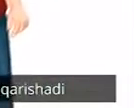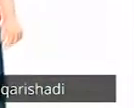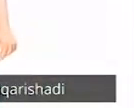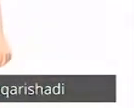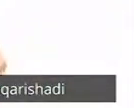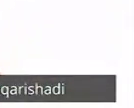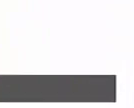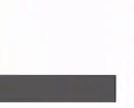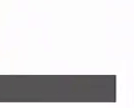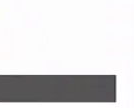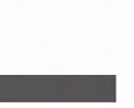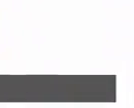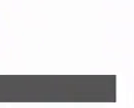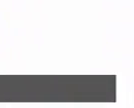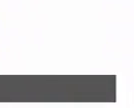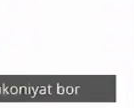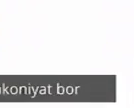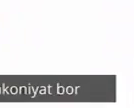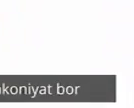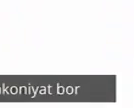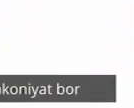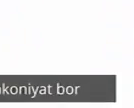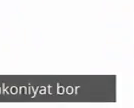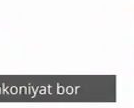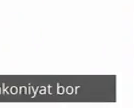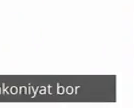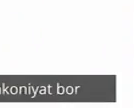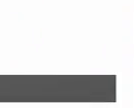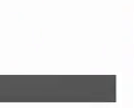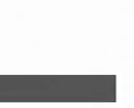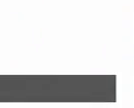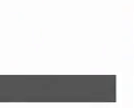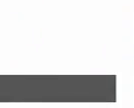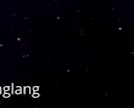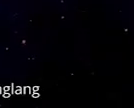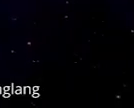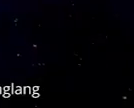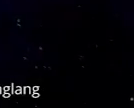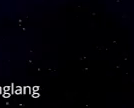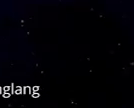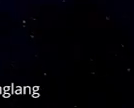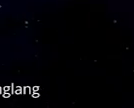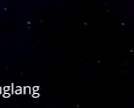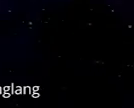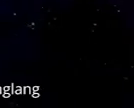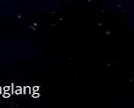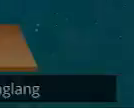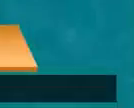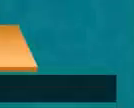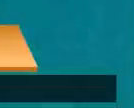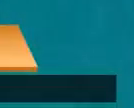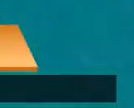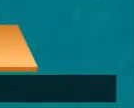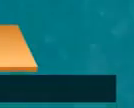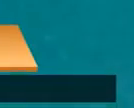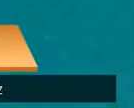second of meeting you. You only have one chance to make a memorable first impression, so smile. Learn to listen and listen to learn. When